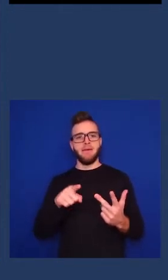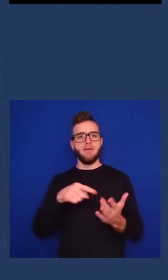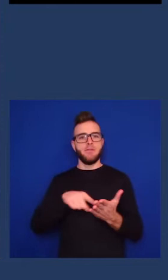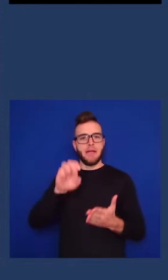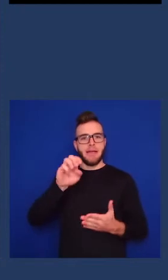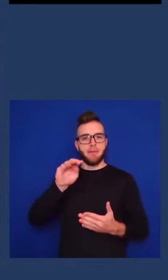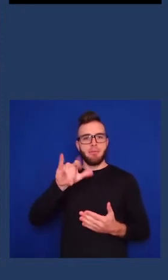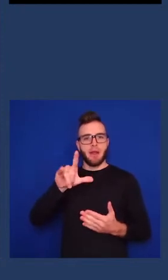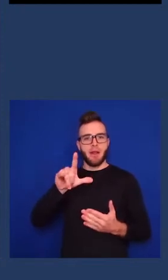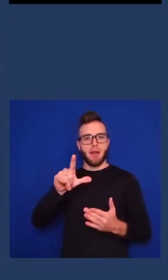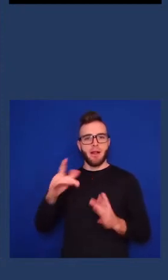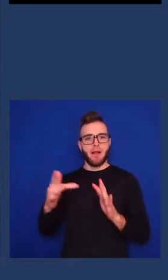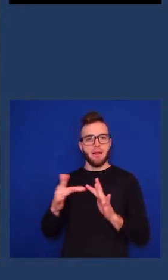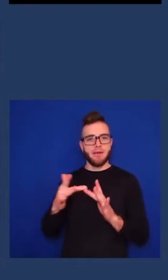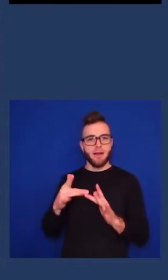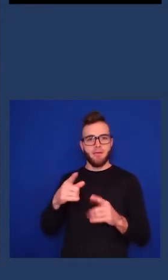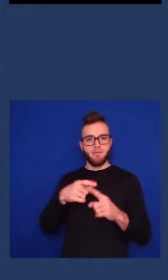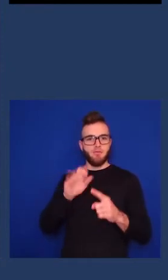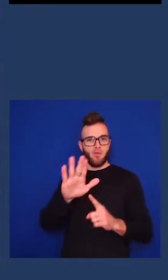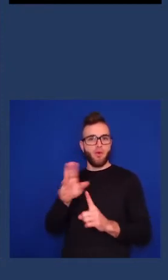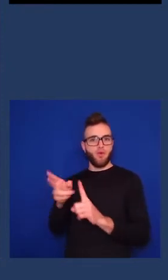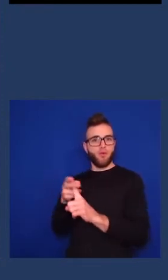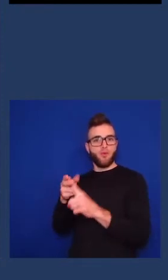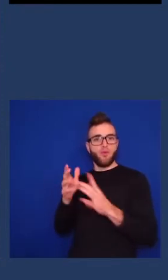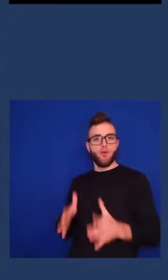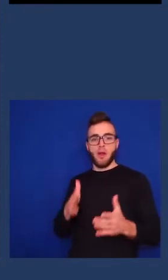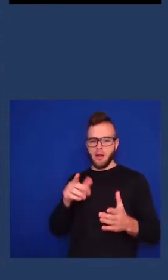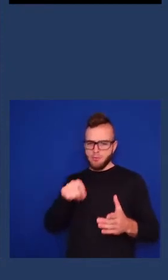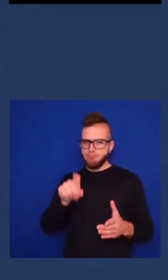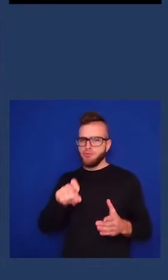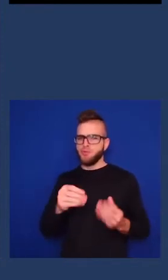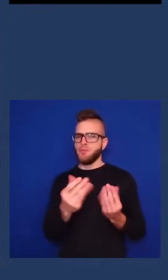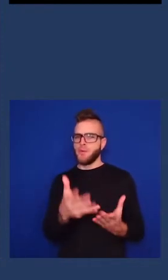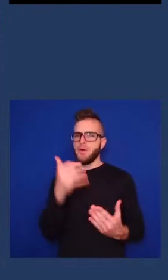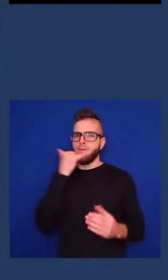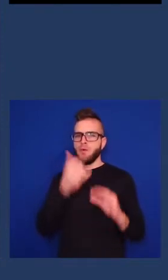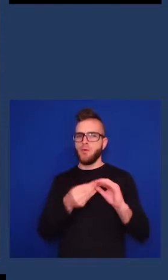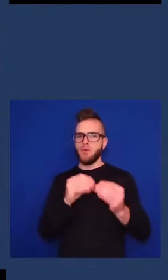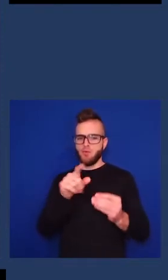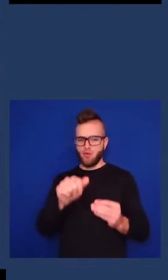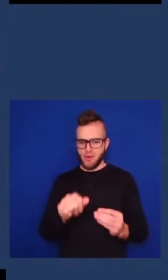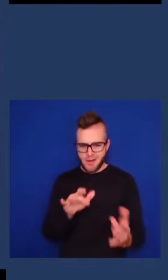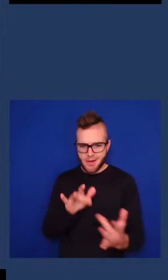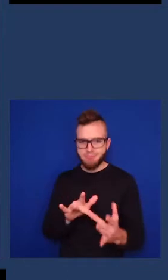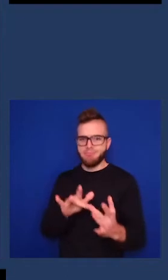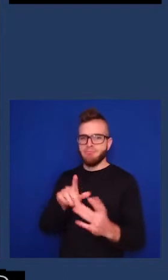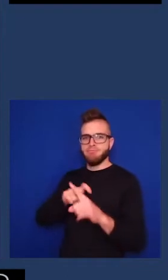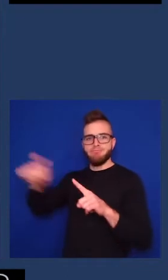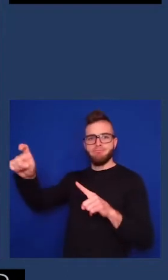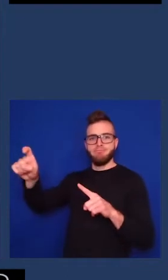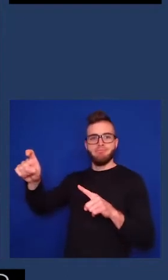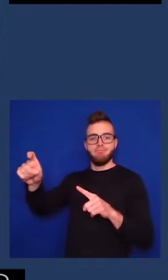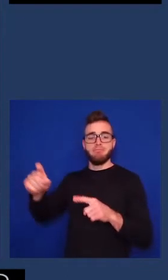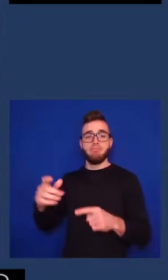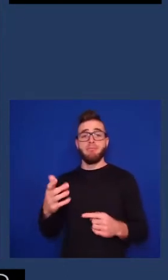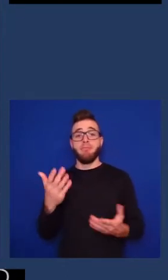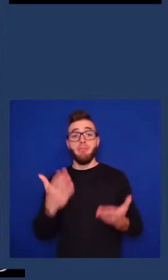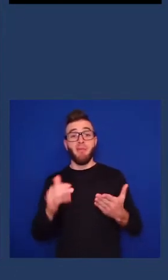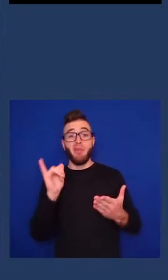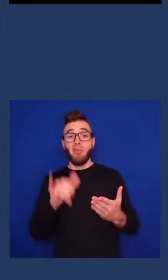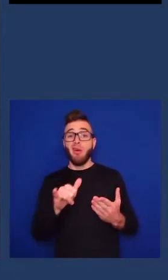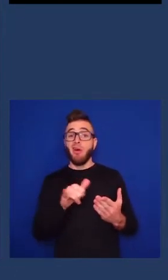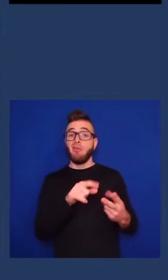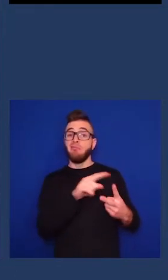recruiter. And there should be a toll-free number that you can use to call in with your phone. If those two steps still don't work for